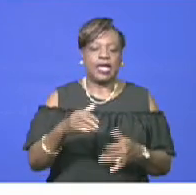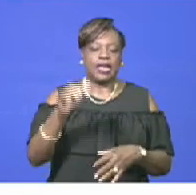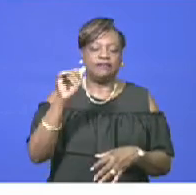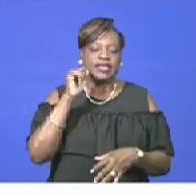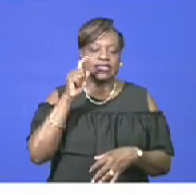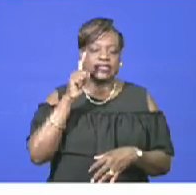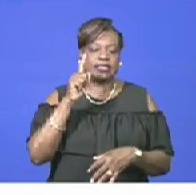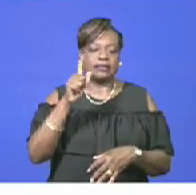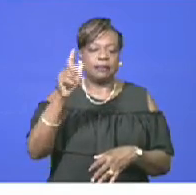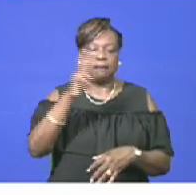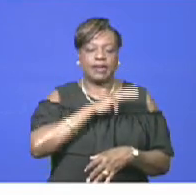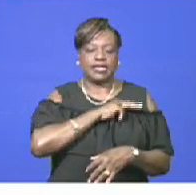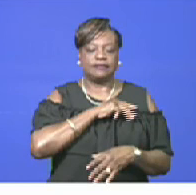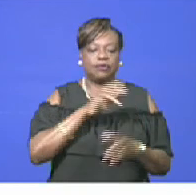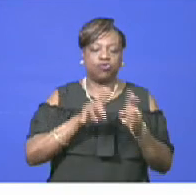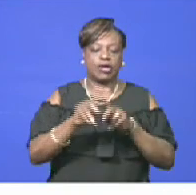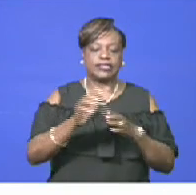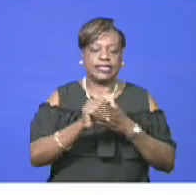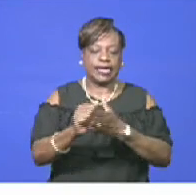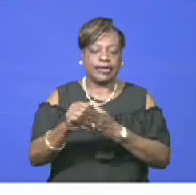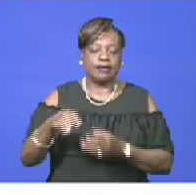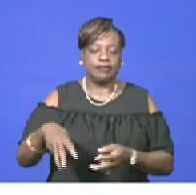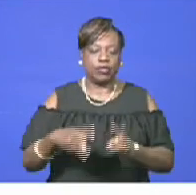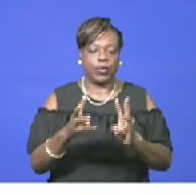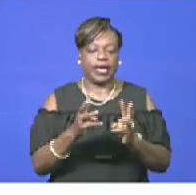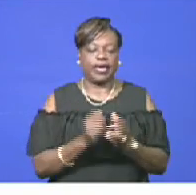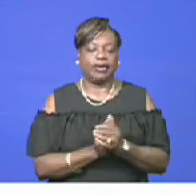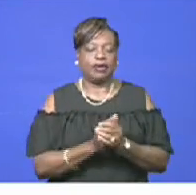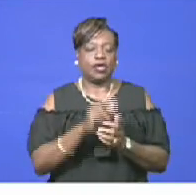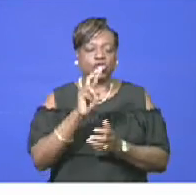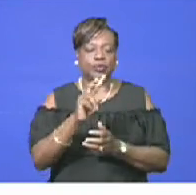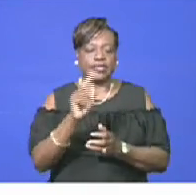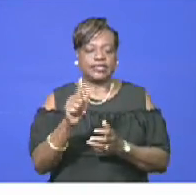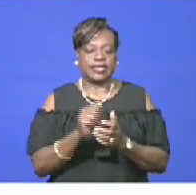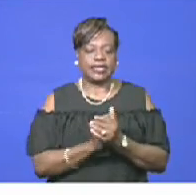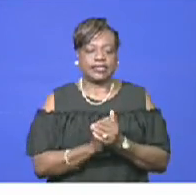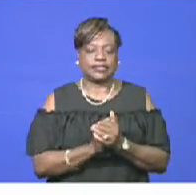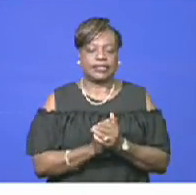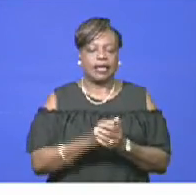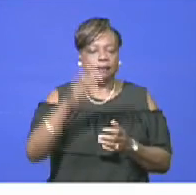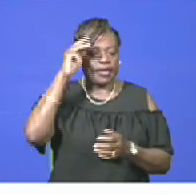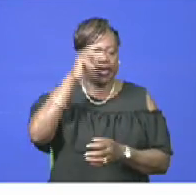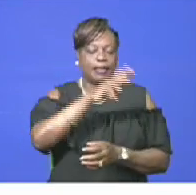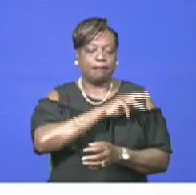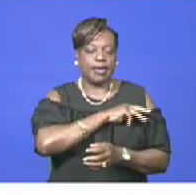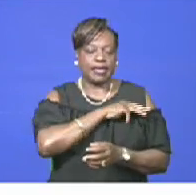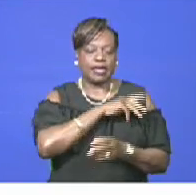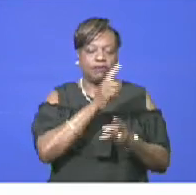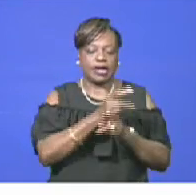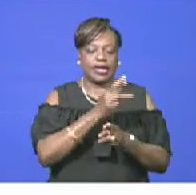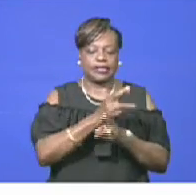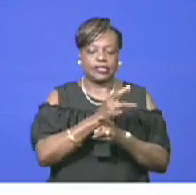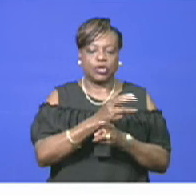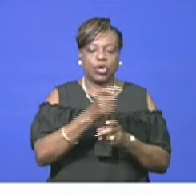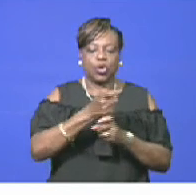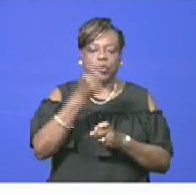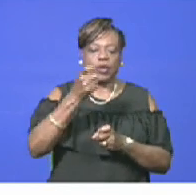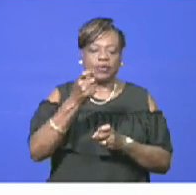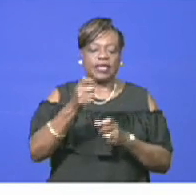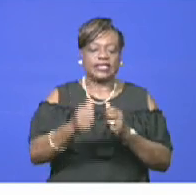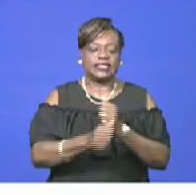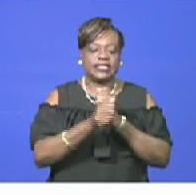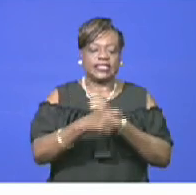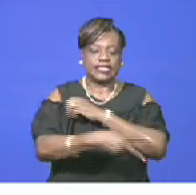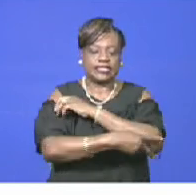leading the way in both points and rebounds at 26 and 17 per game. Miguel Mackey from the Regulators leading with assists and steals